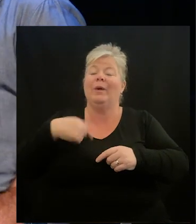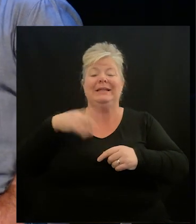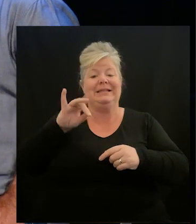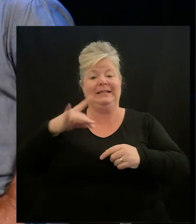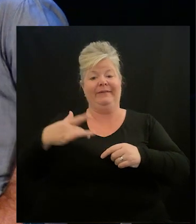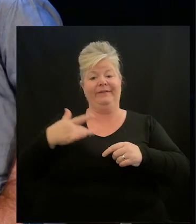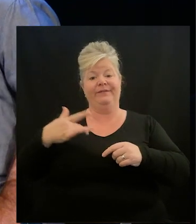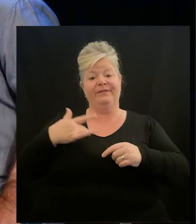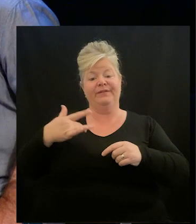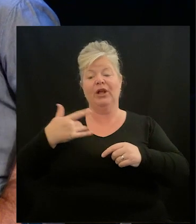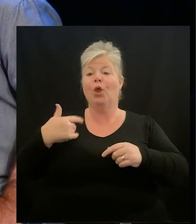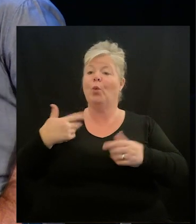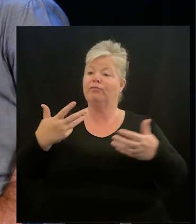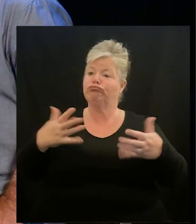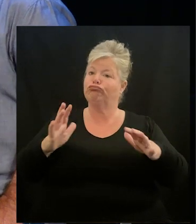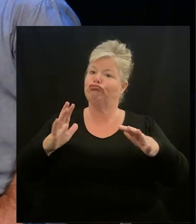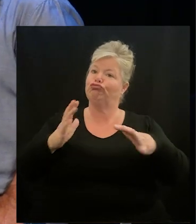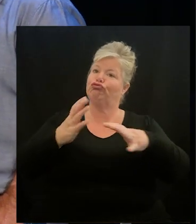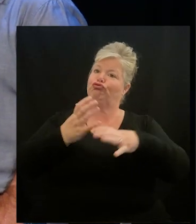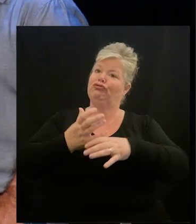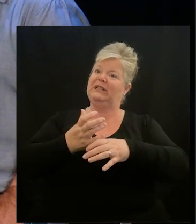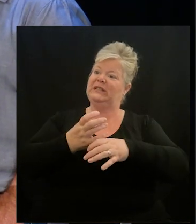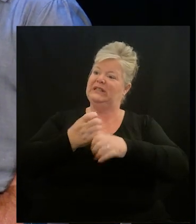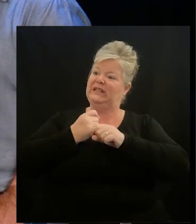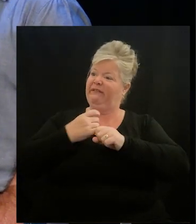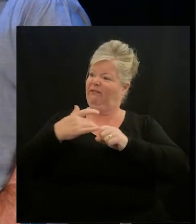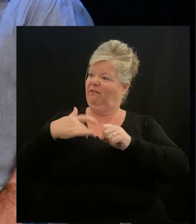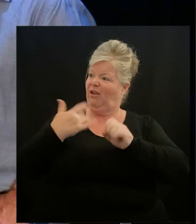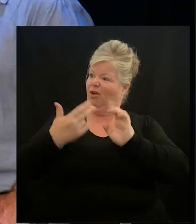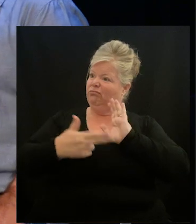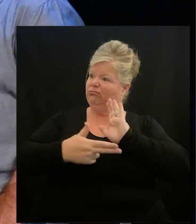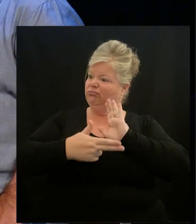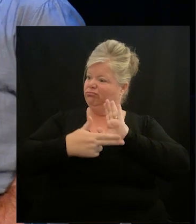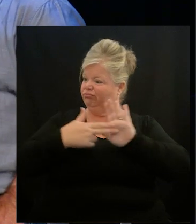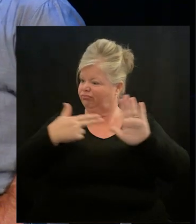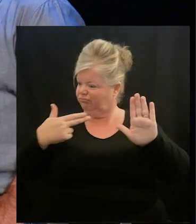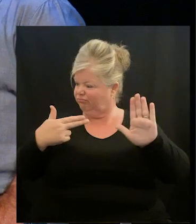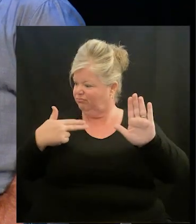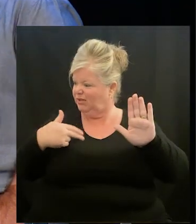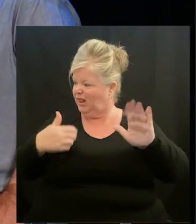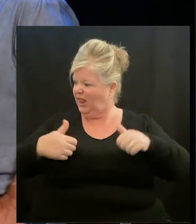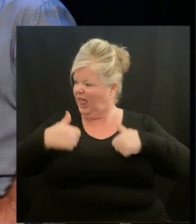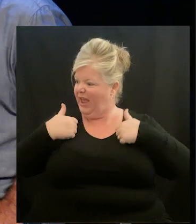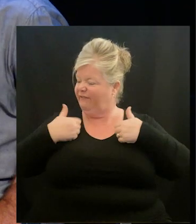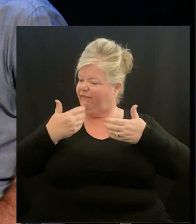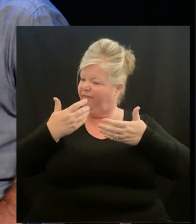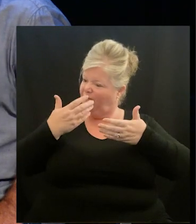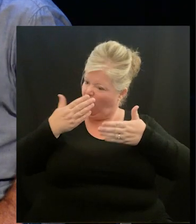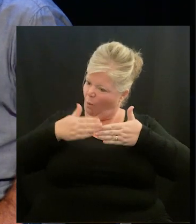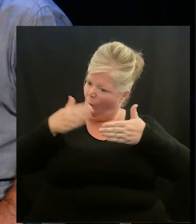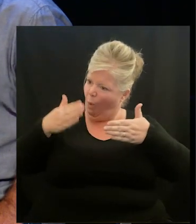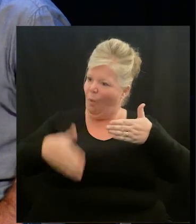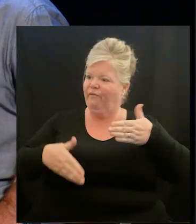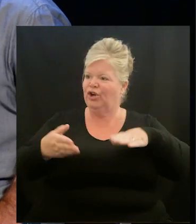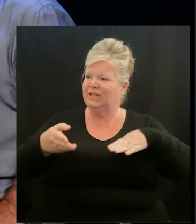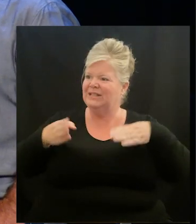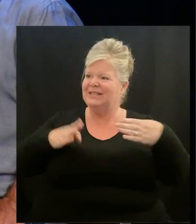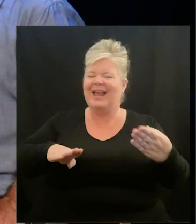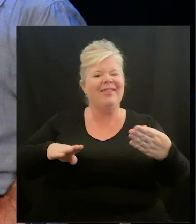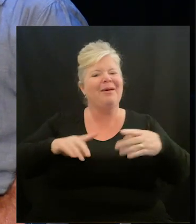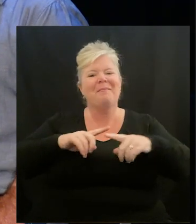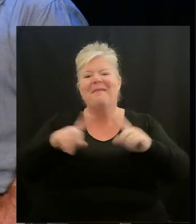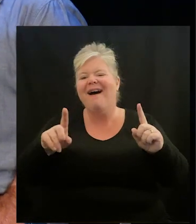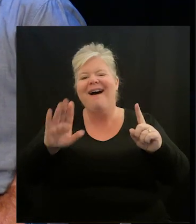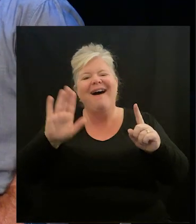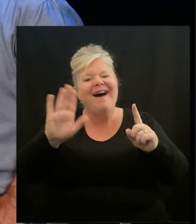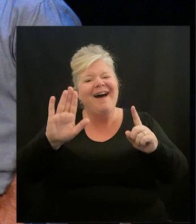we felt we had received the sentence of death. But this happened that we might